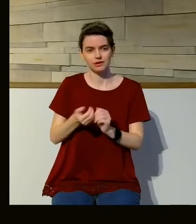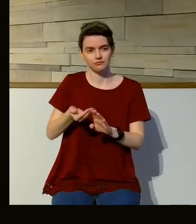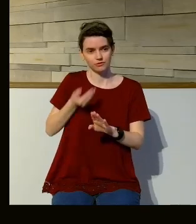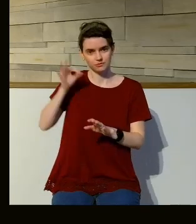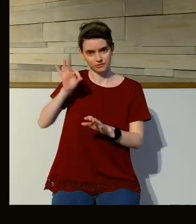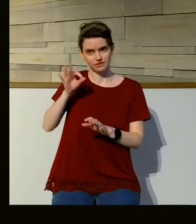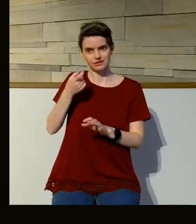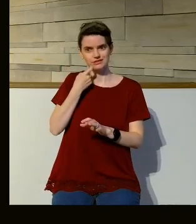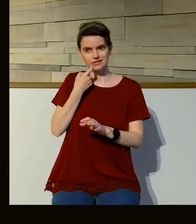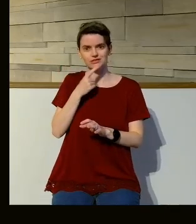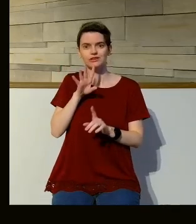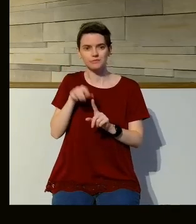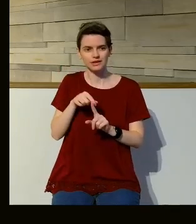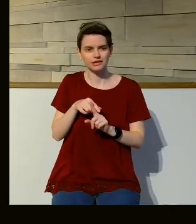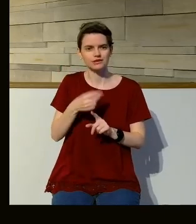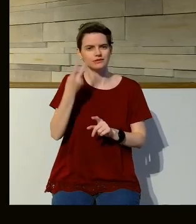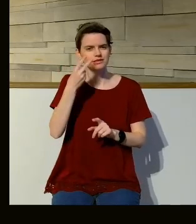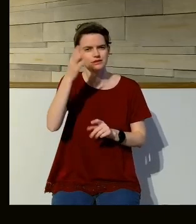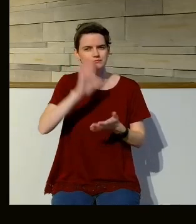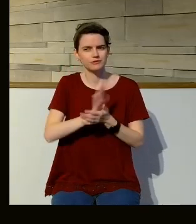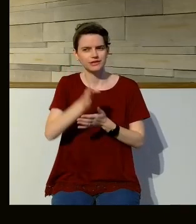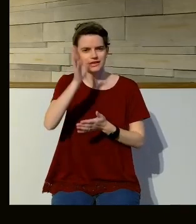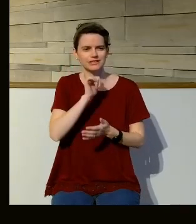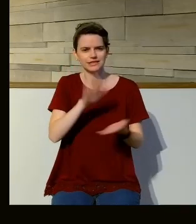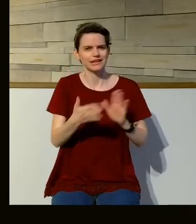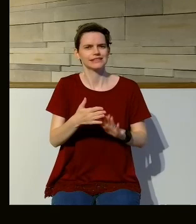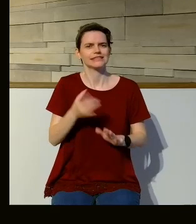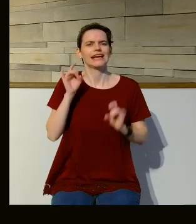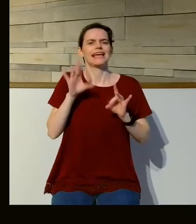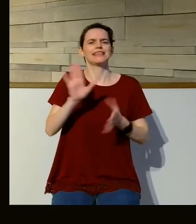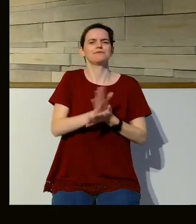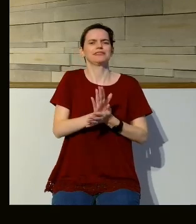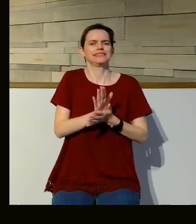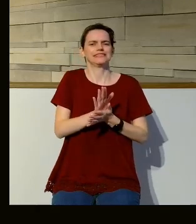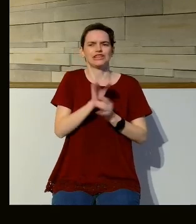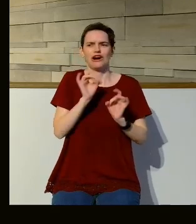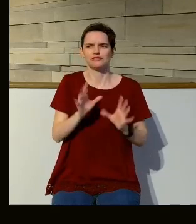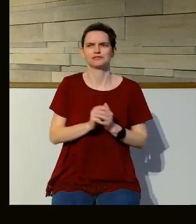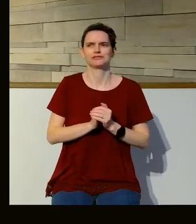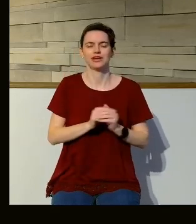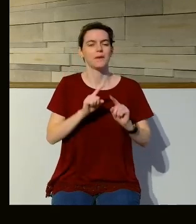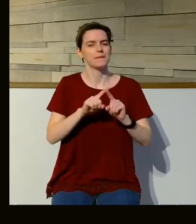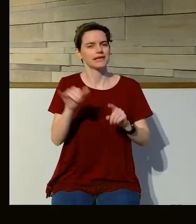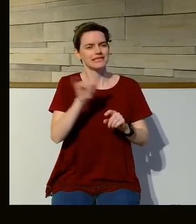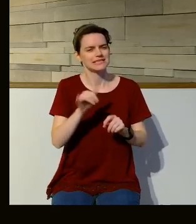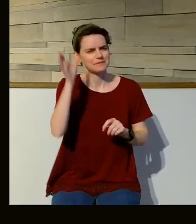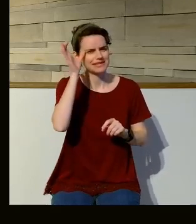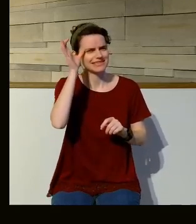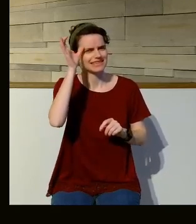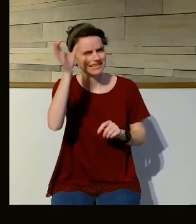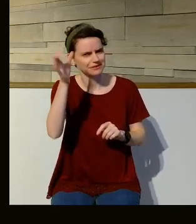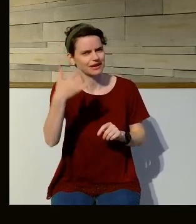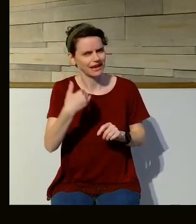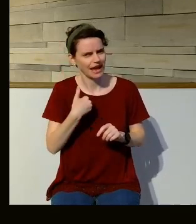mentioned. Anybody see the movie God's Not Dead? Yeah, I can't stand that movie. It's a horrible movie. But it's a similar concept to where